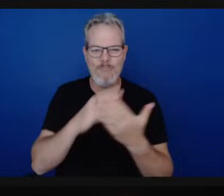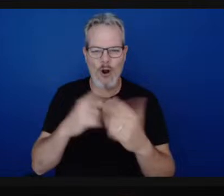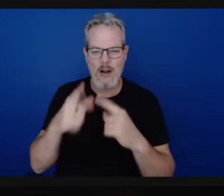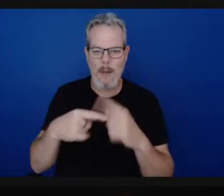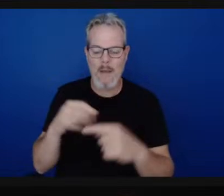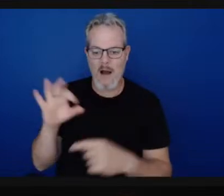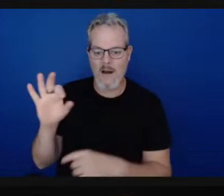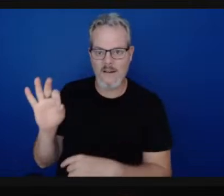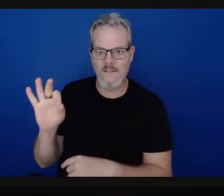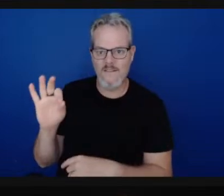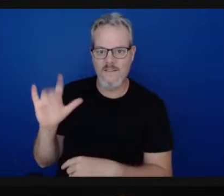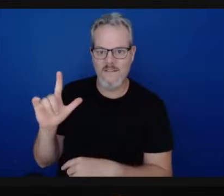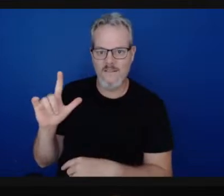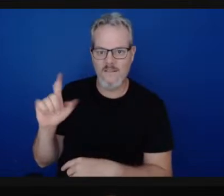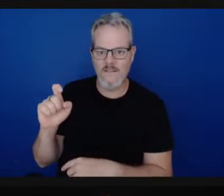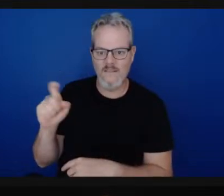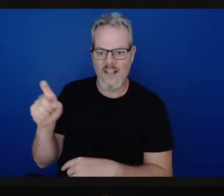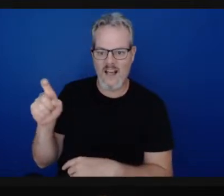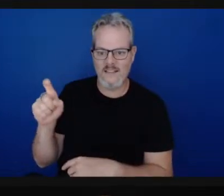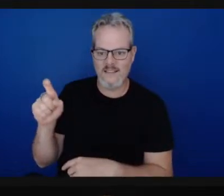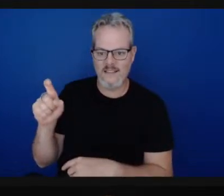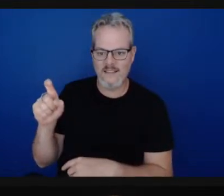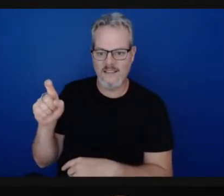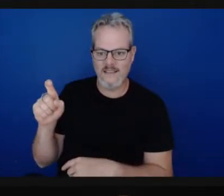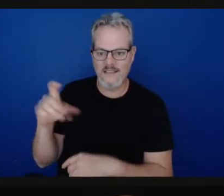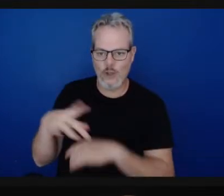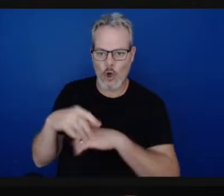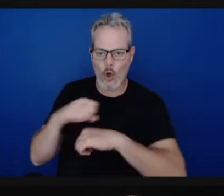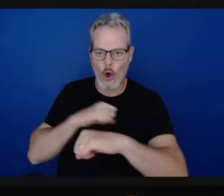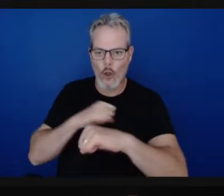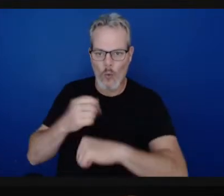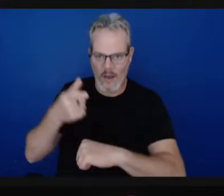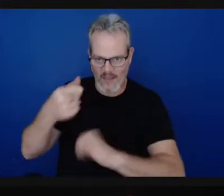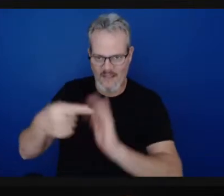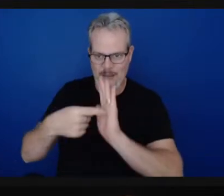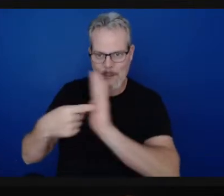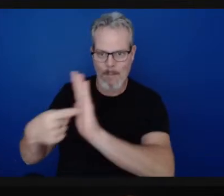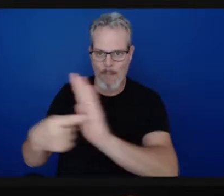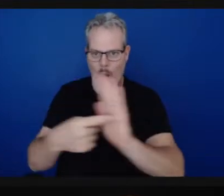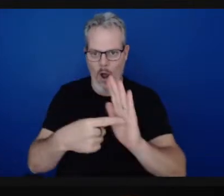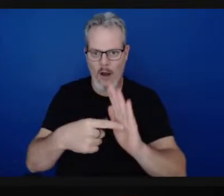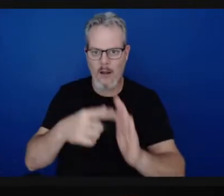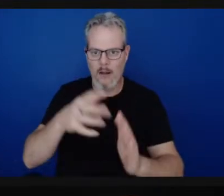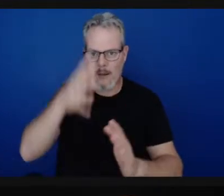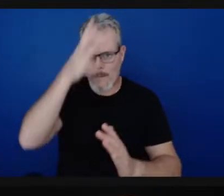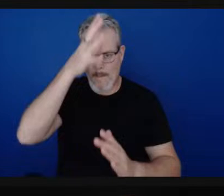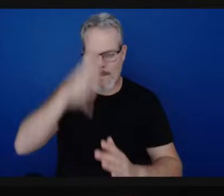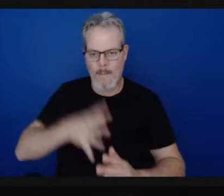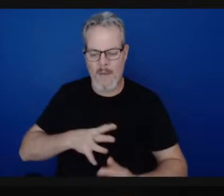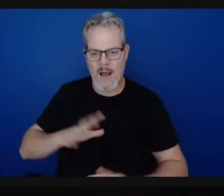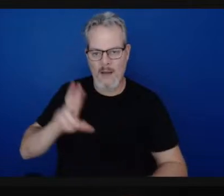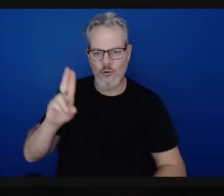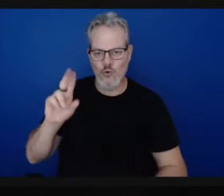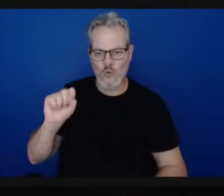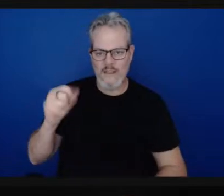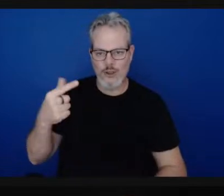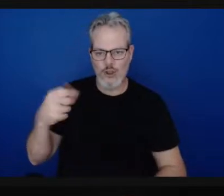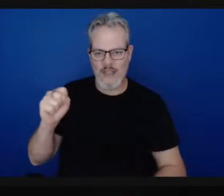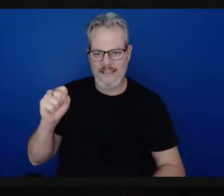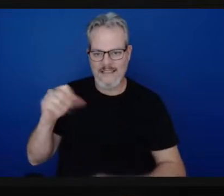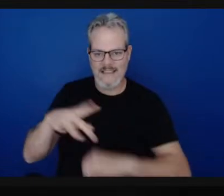earthquakes. And here is a model from a paper by Fred Klein, a former USGS seismologist,